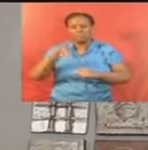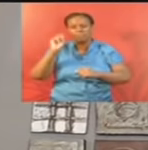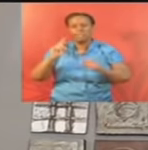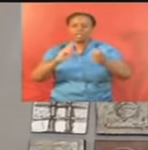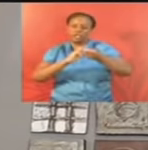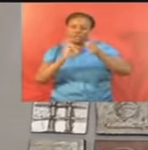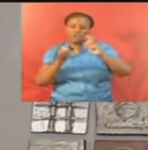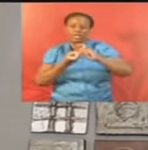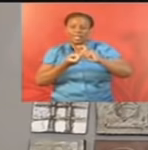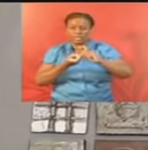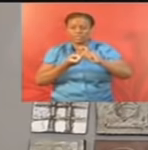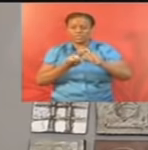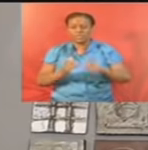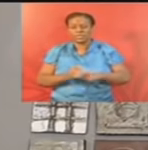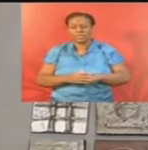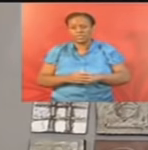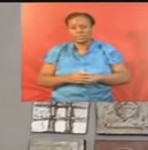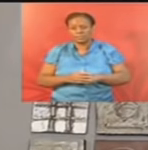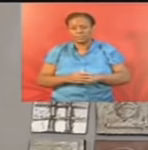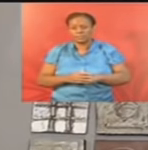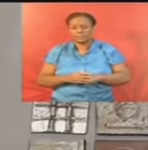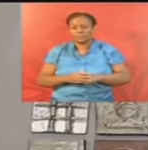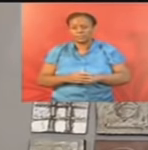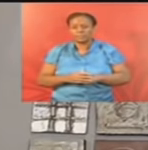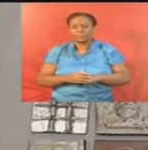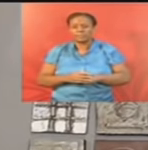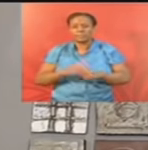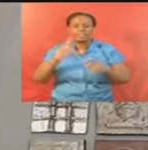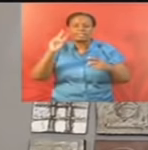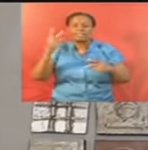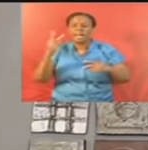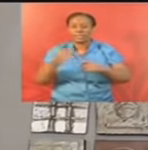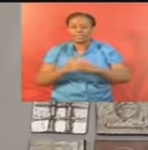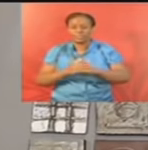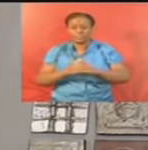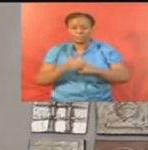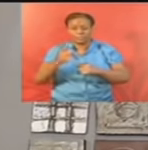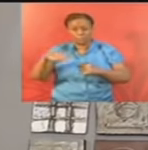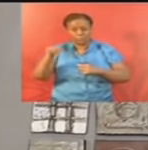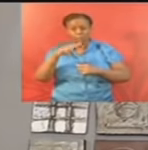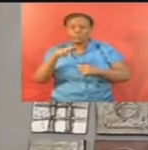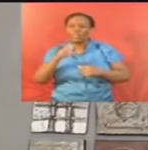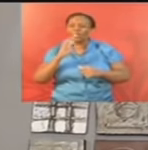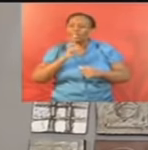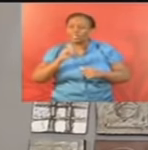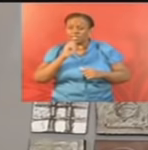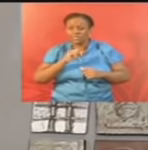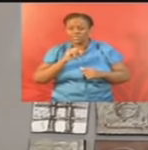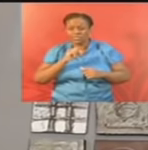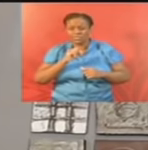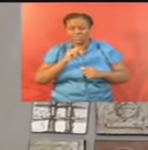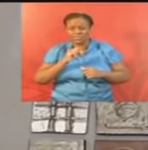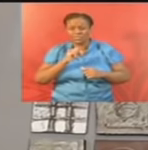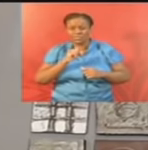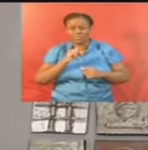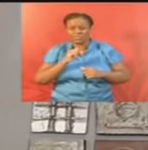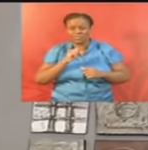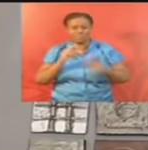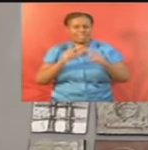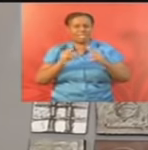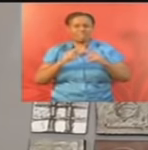been given. And the second thing is that the age groups go from the very young to the very old. While we do have the